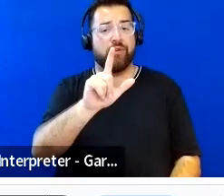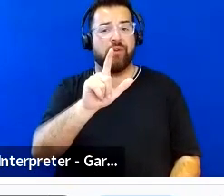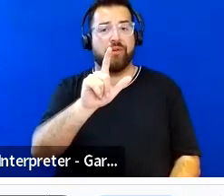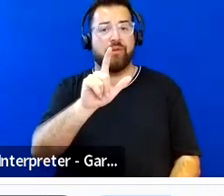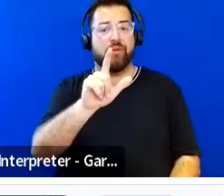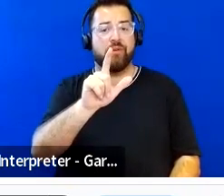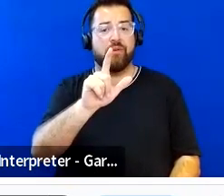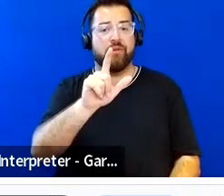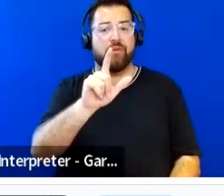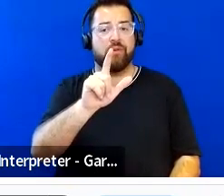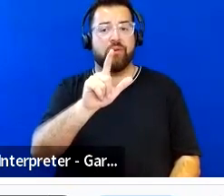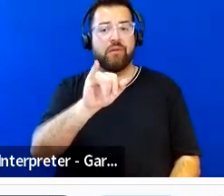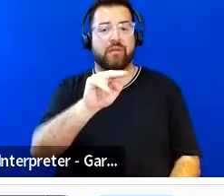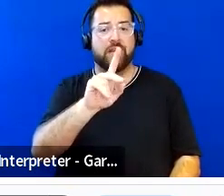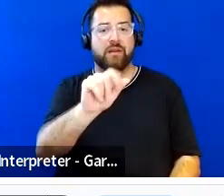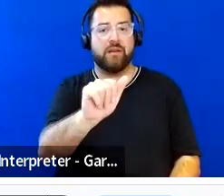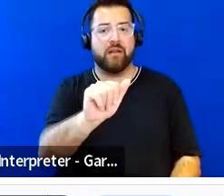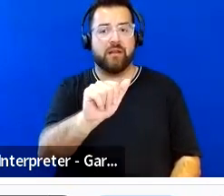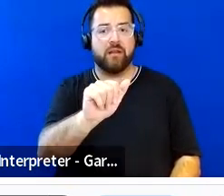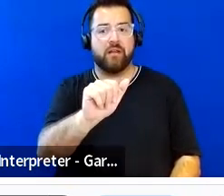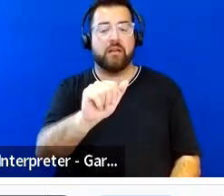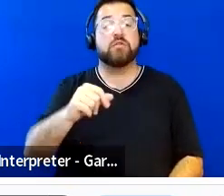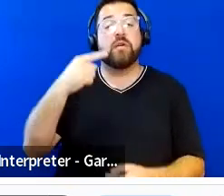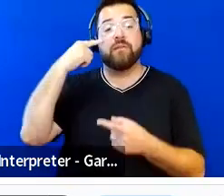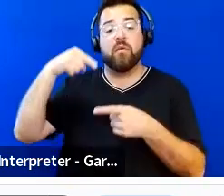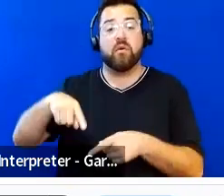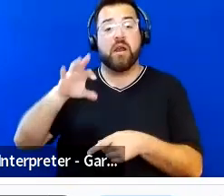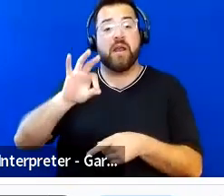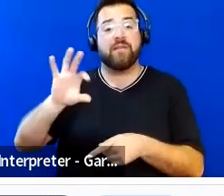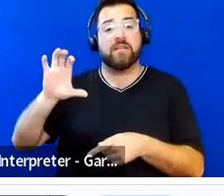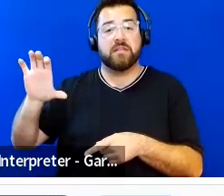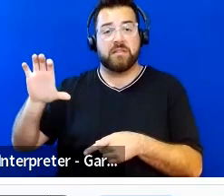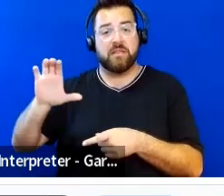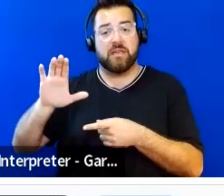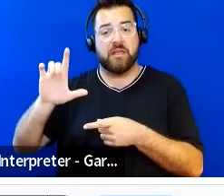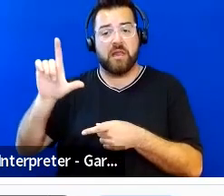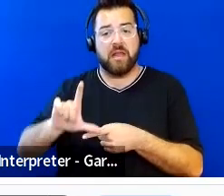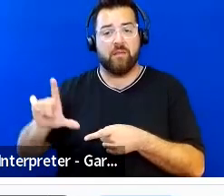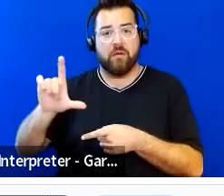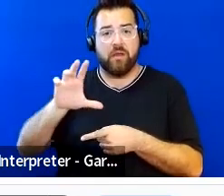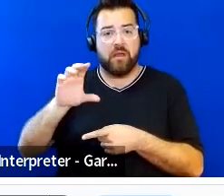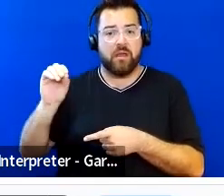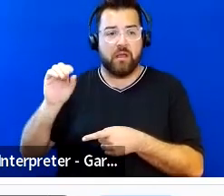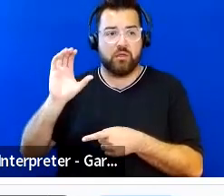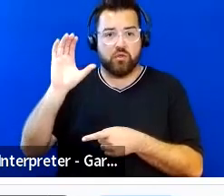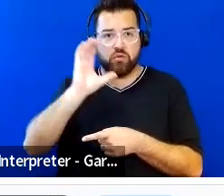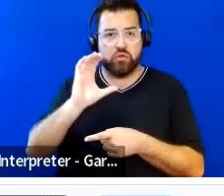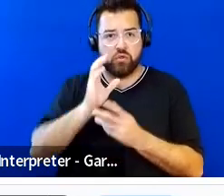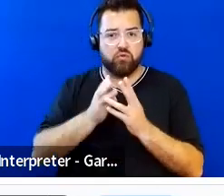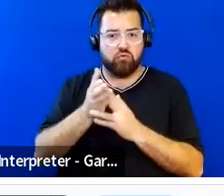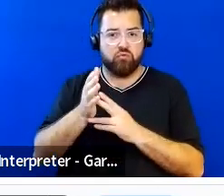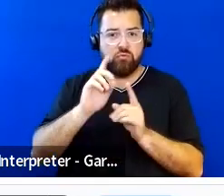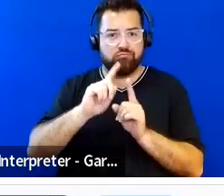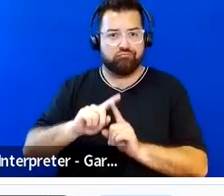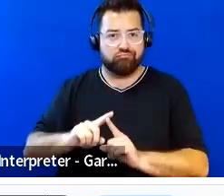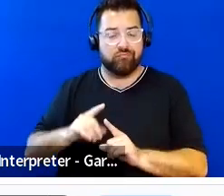So with the Fresno City College library and that searching through different stuff, if